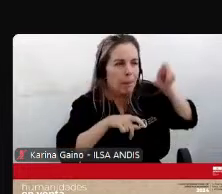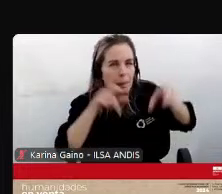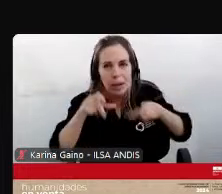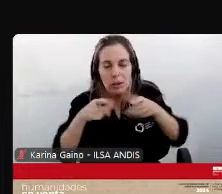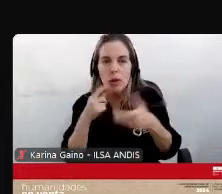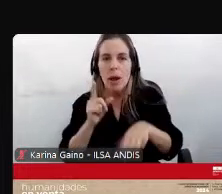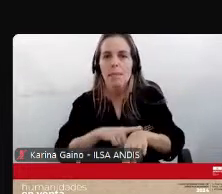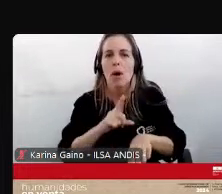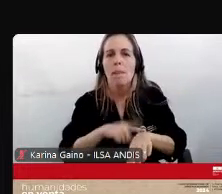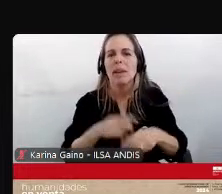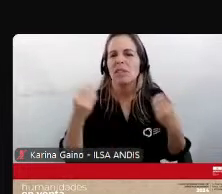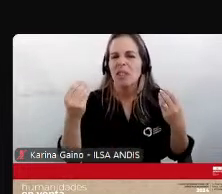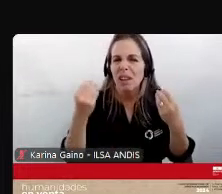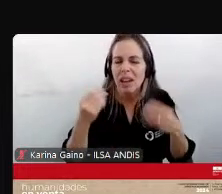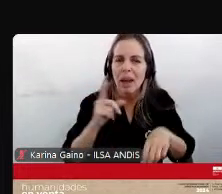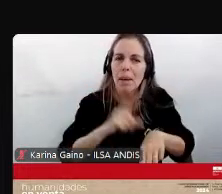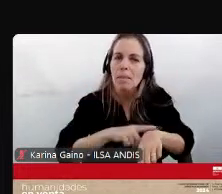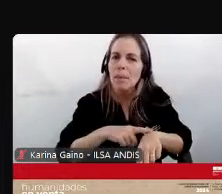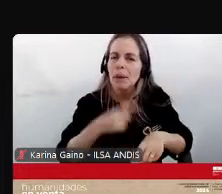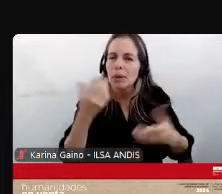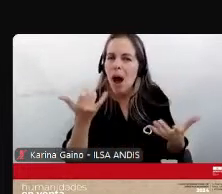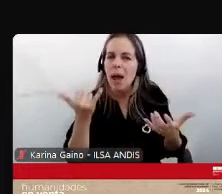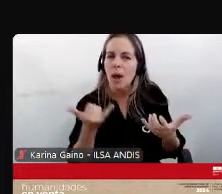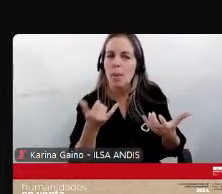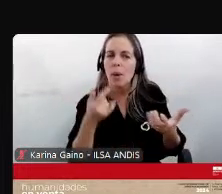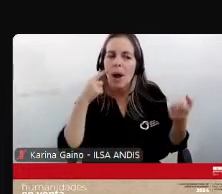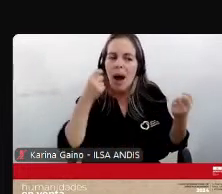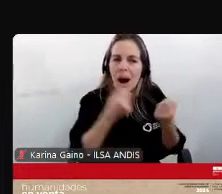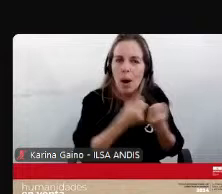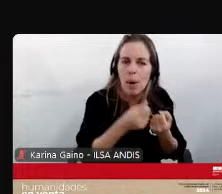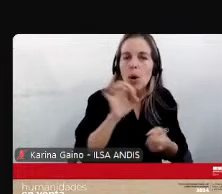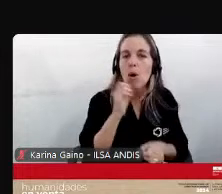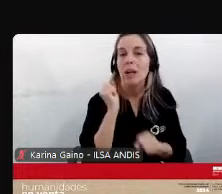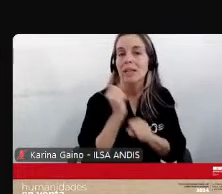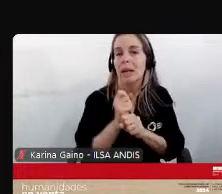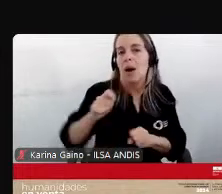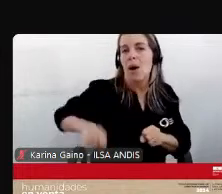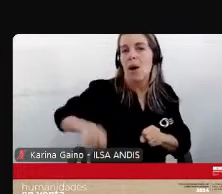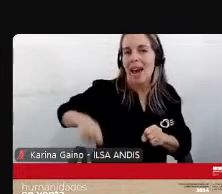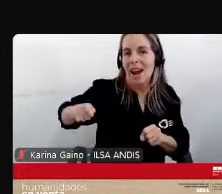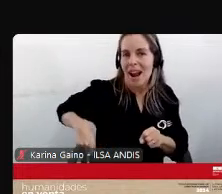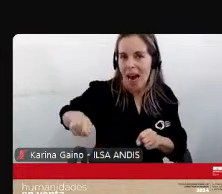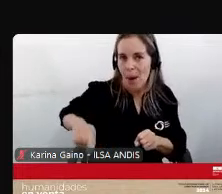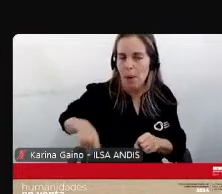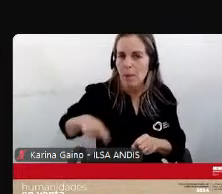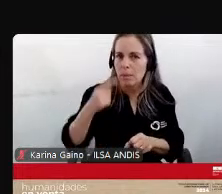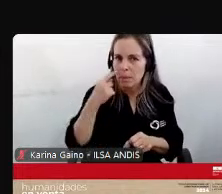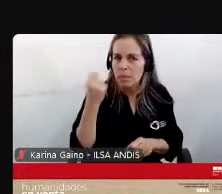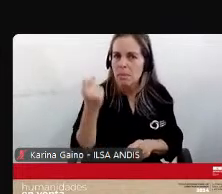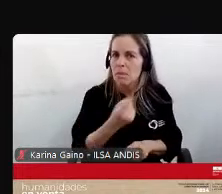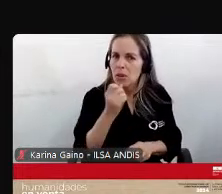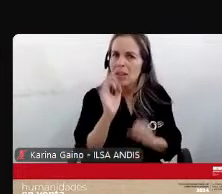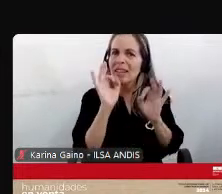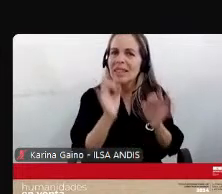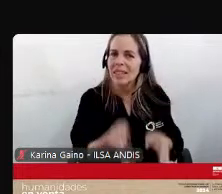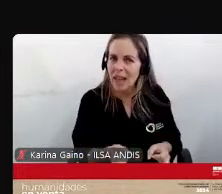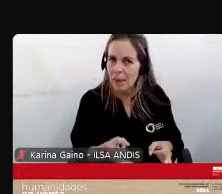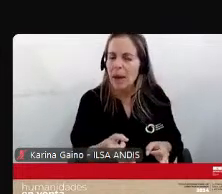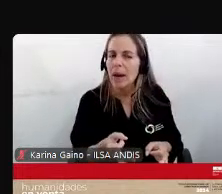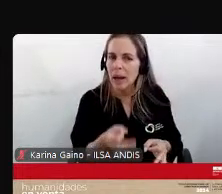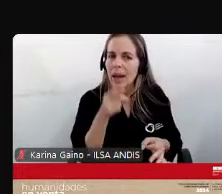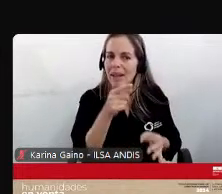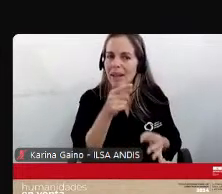it's important to know that this is actually the indicator that is